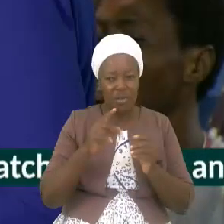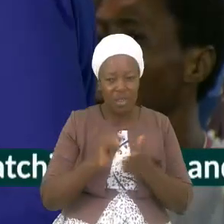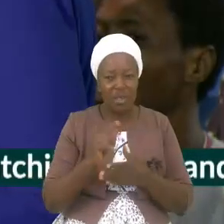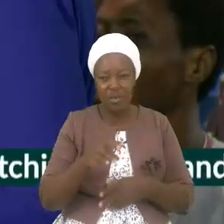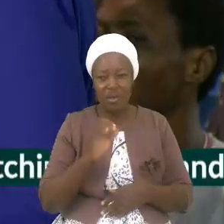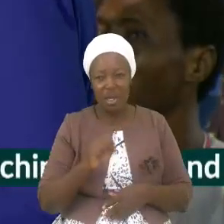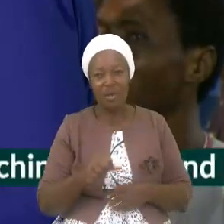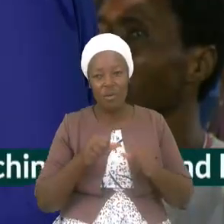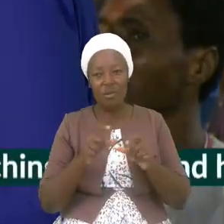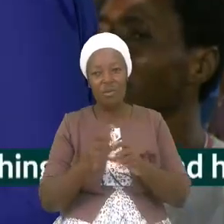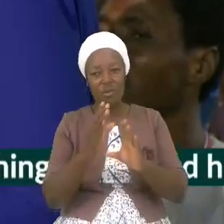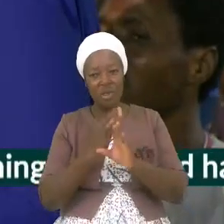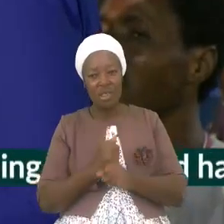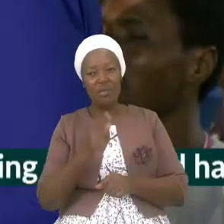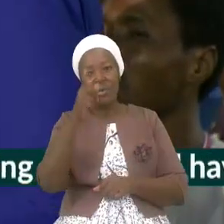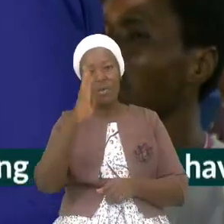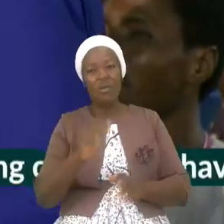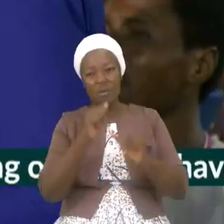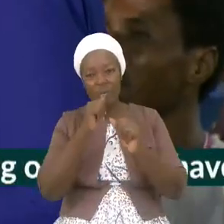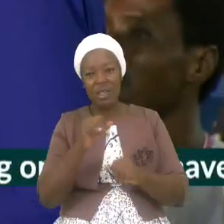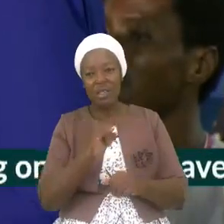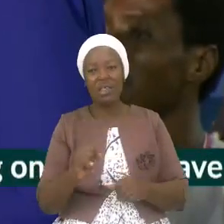life unto the Lord